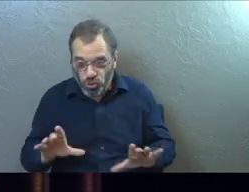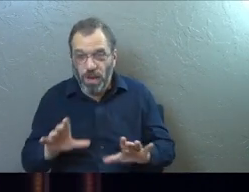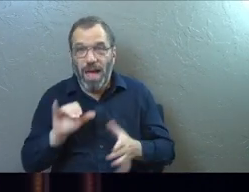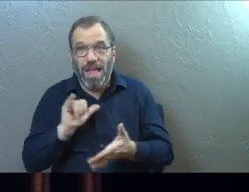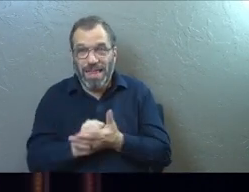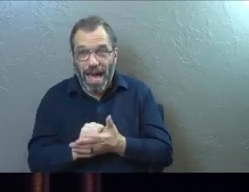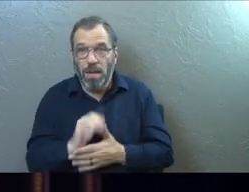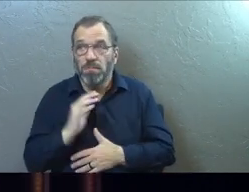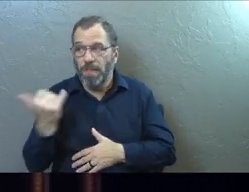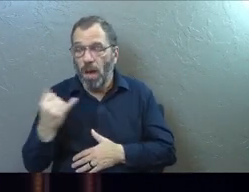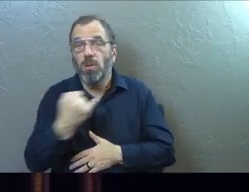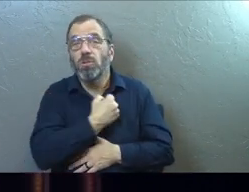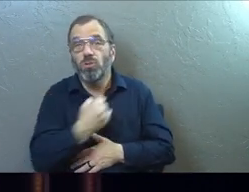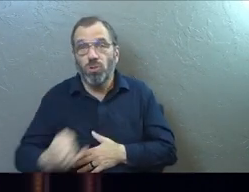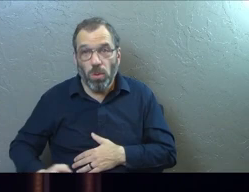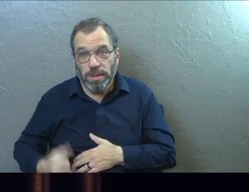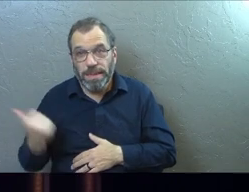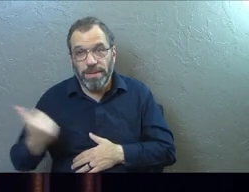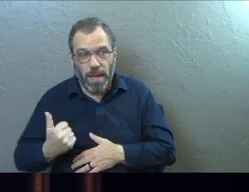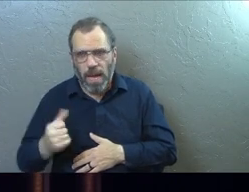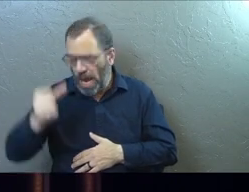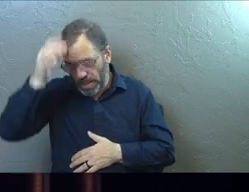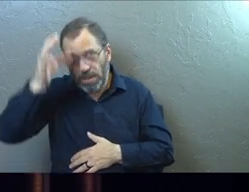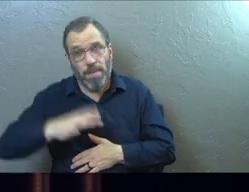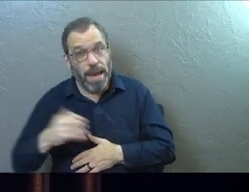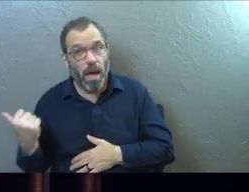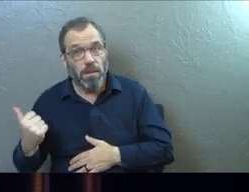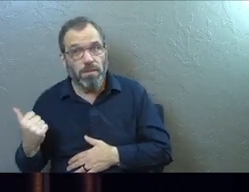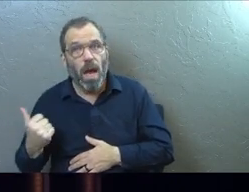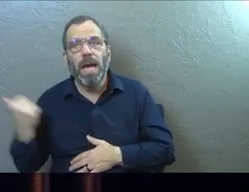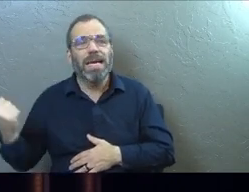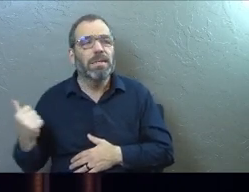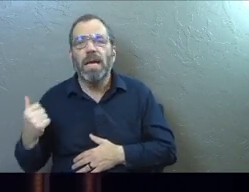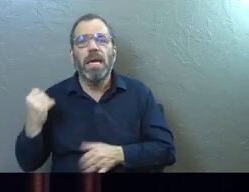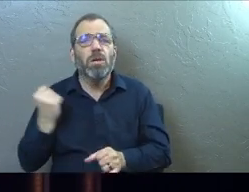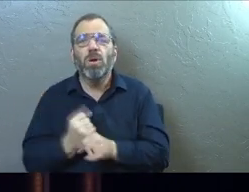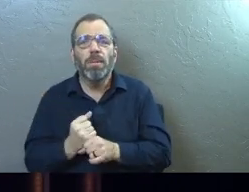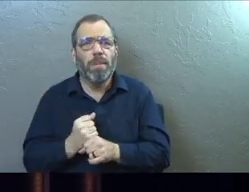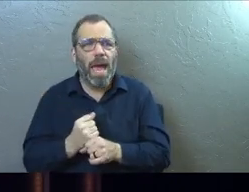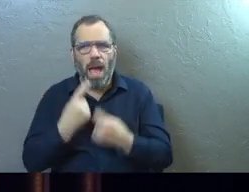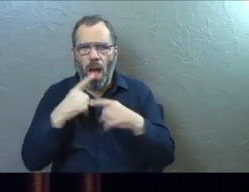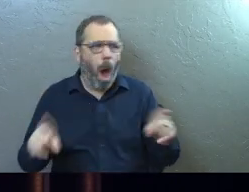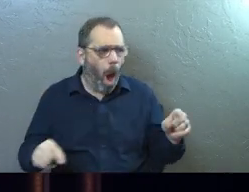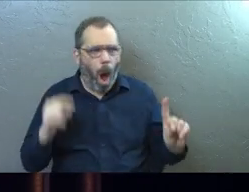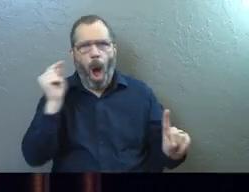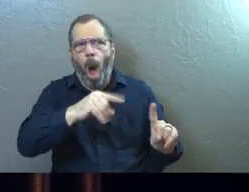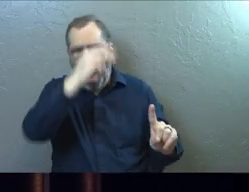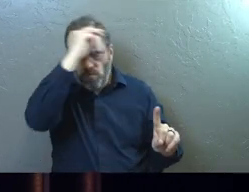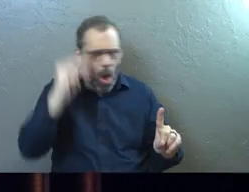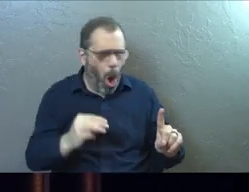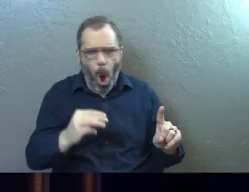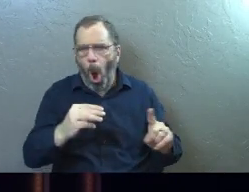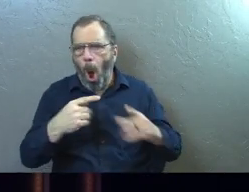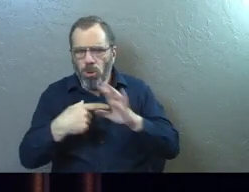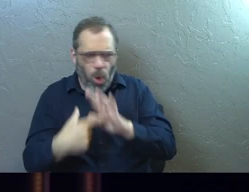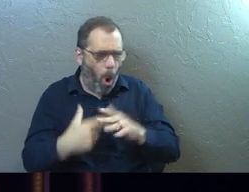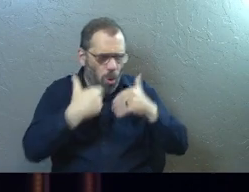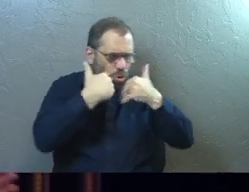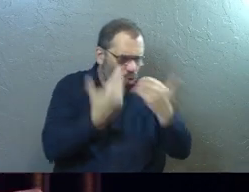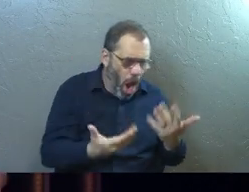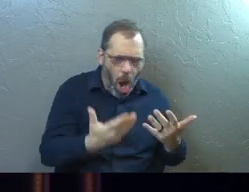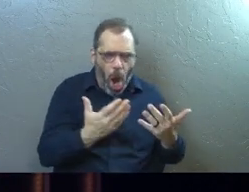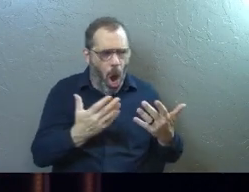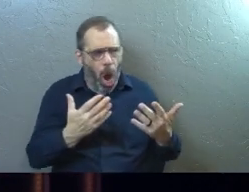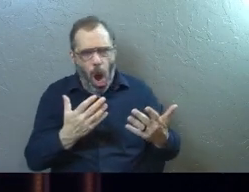us some awesome things about Joseph and what a man he was, because he could have made a huge public spectacle out of that and brought tons of shame, and he